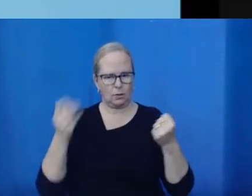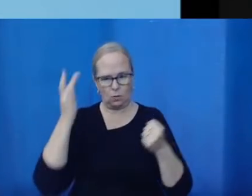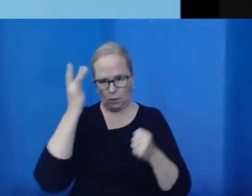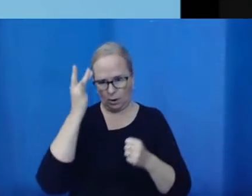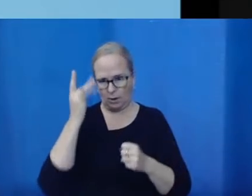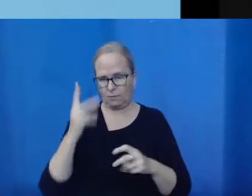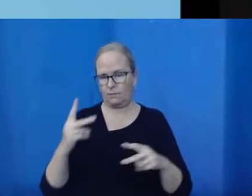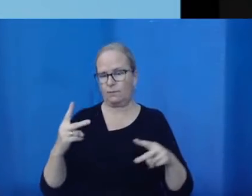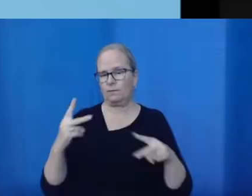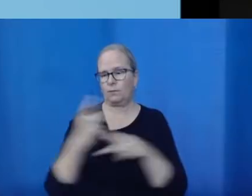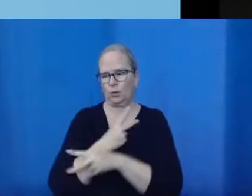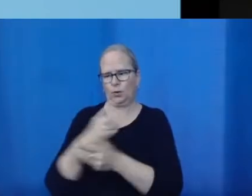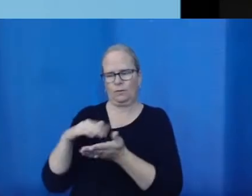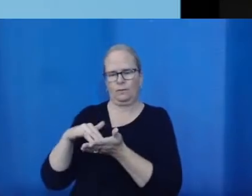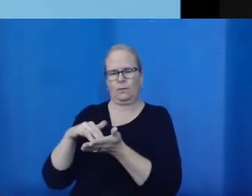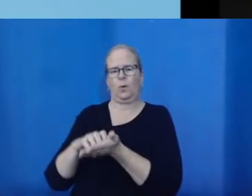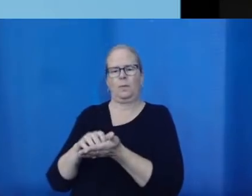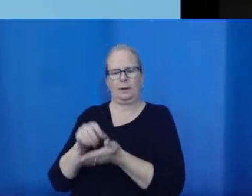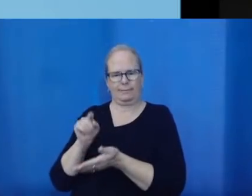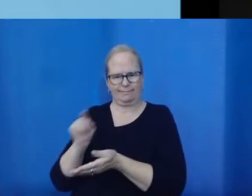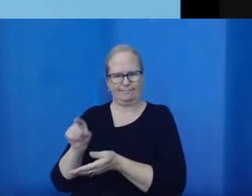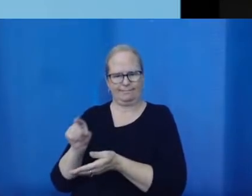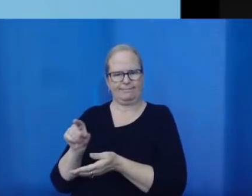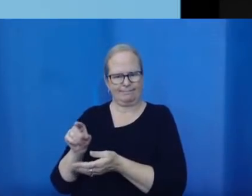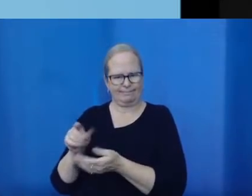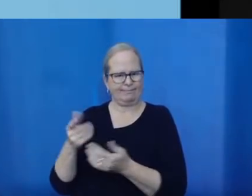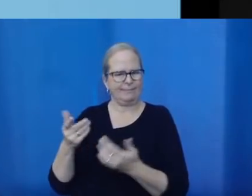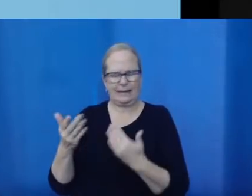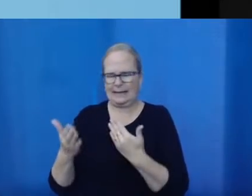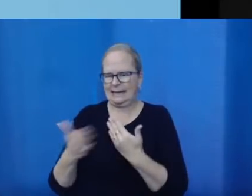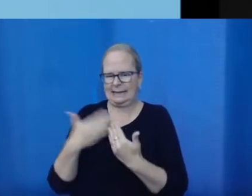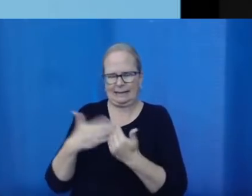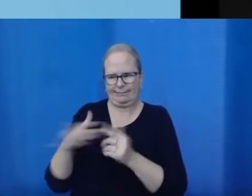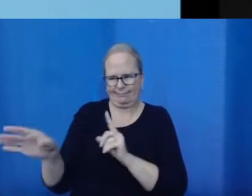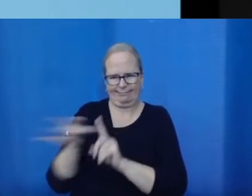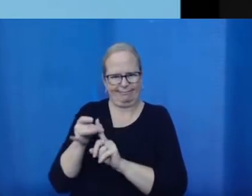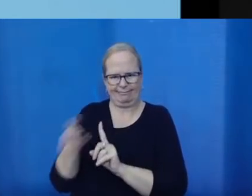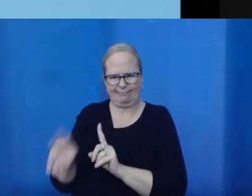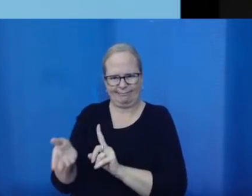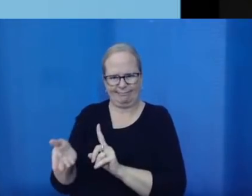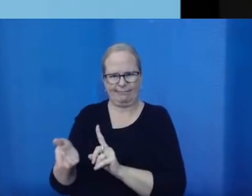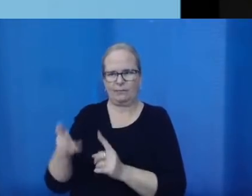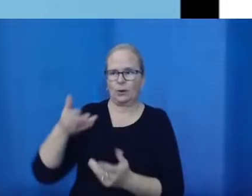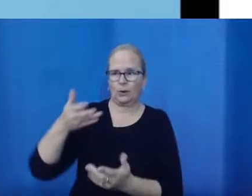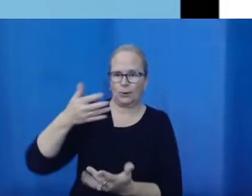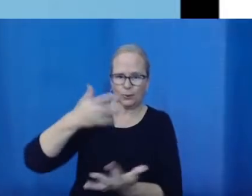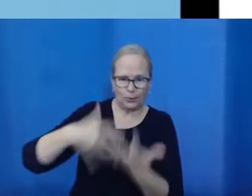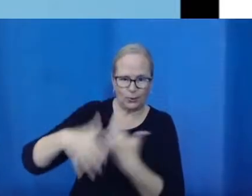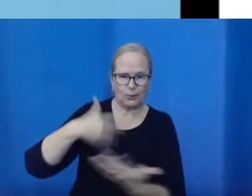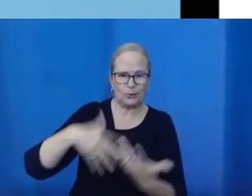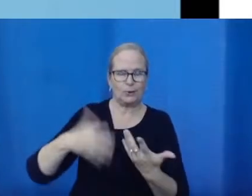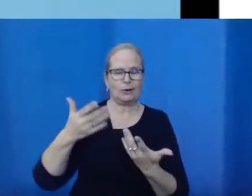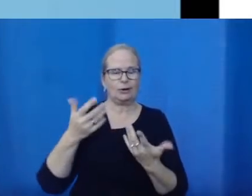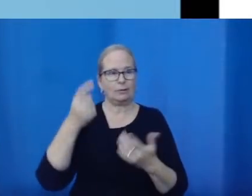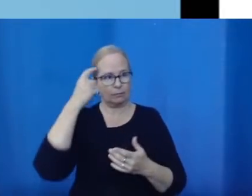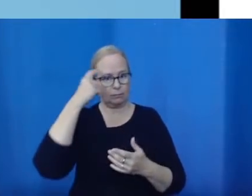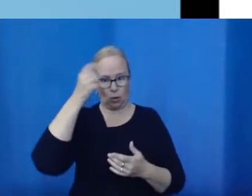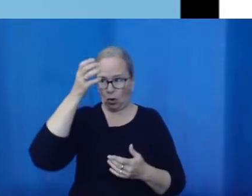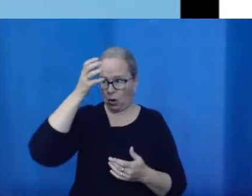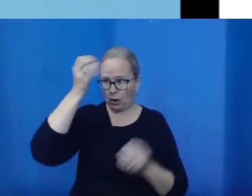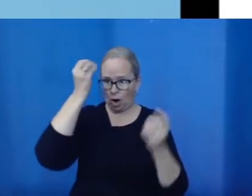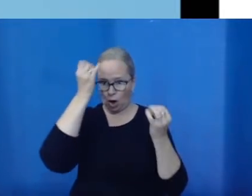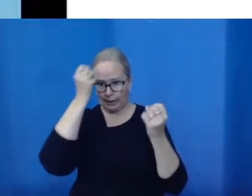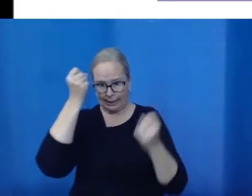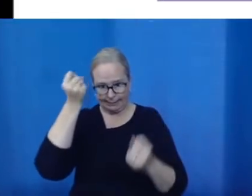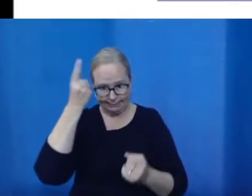cognitively. It's very different than adults, and they can't process traumatic events. You can go to the next slide. Not the same way as